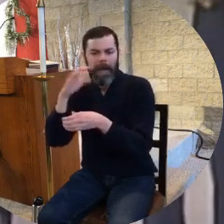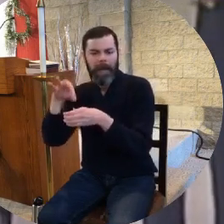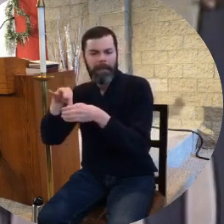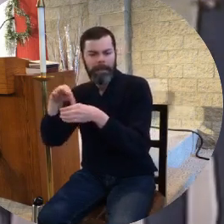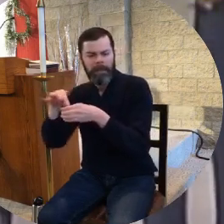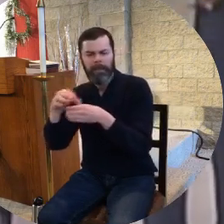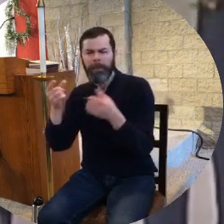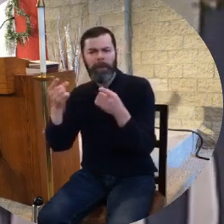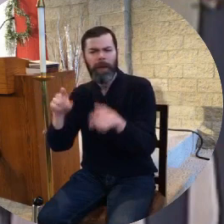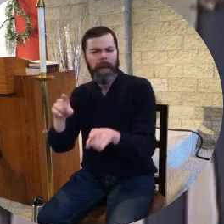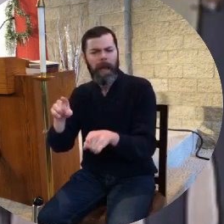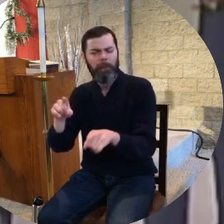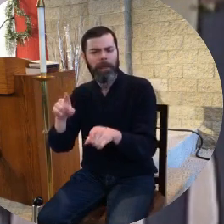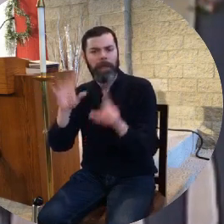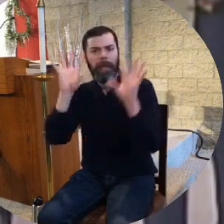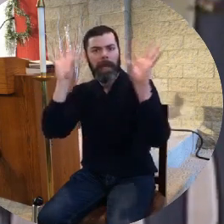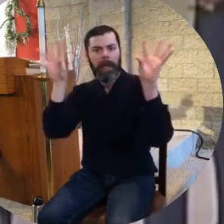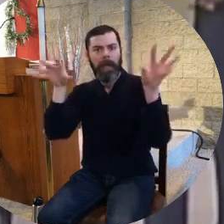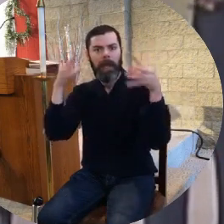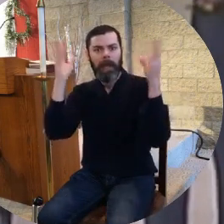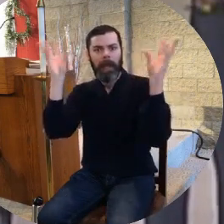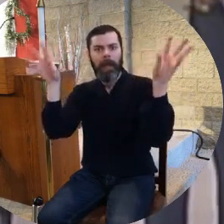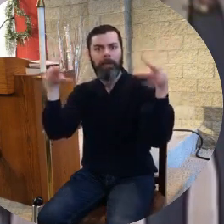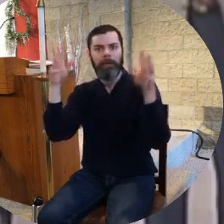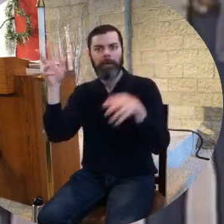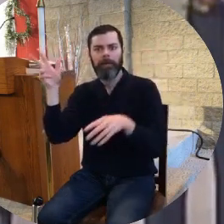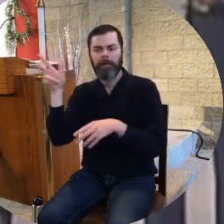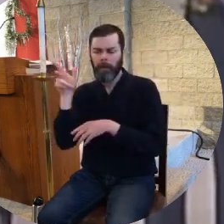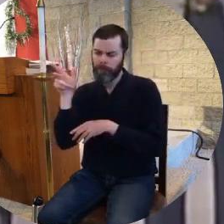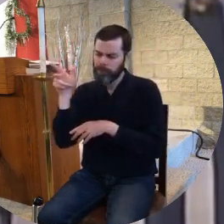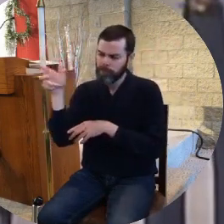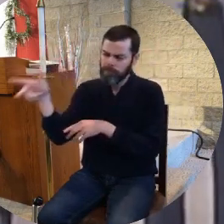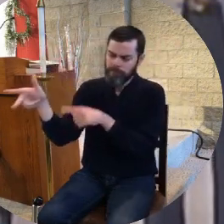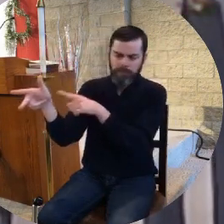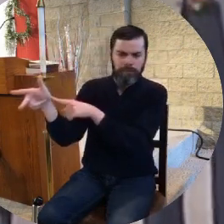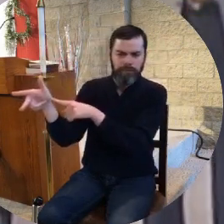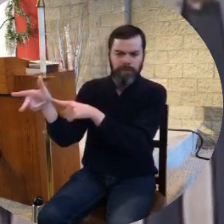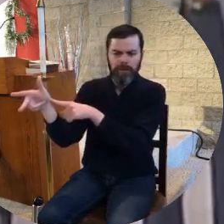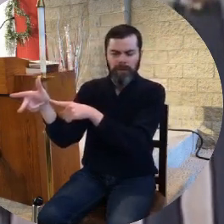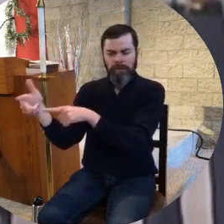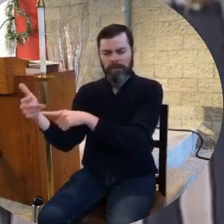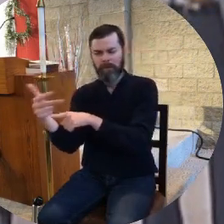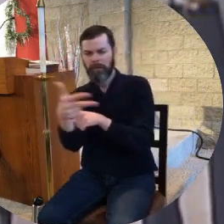coming. It was whirling, and it was going toward Covenant Village.